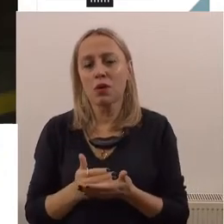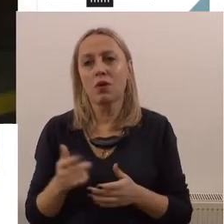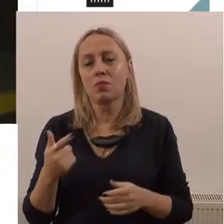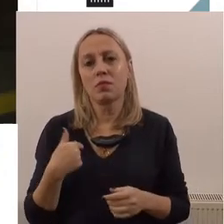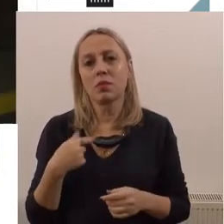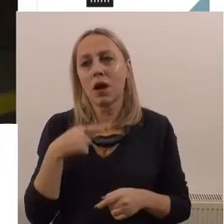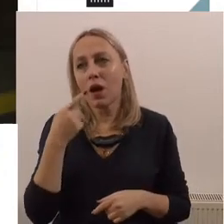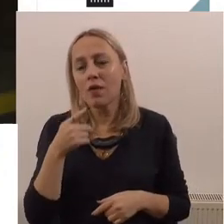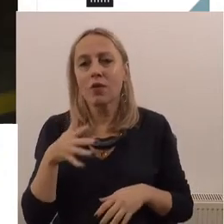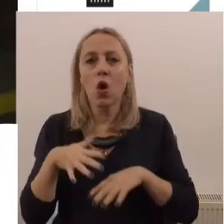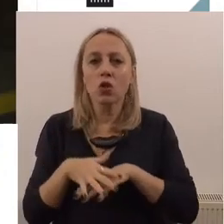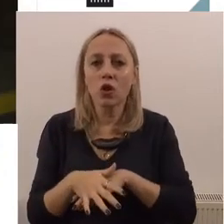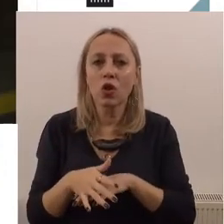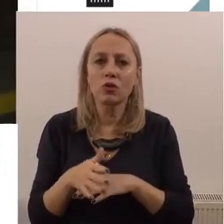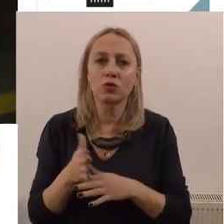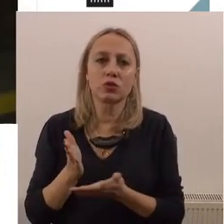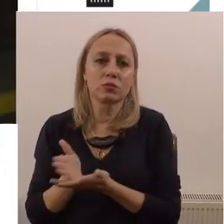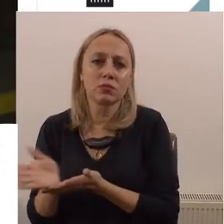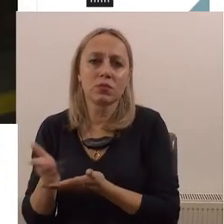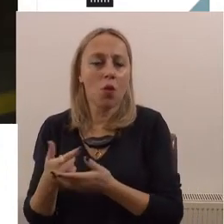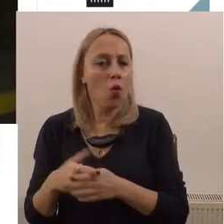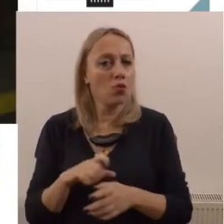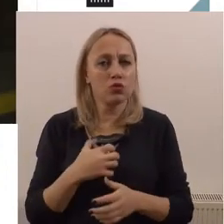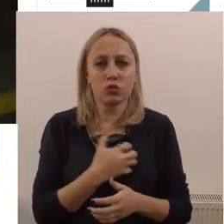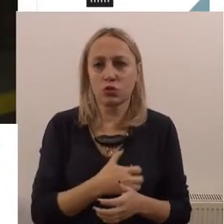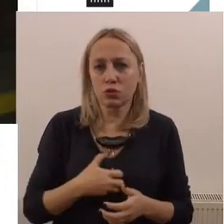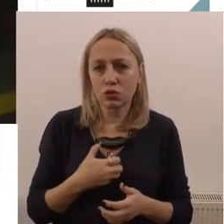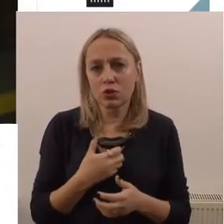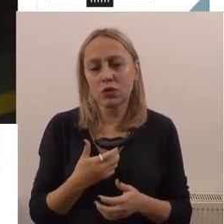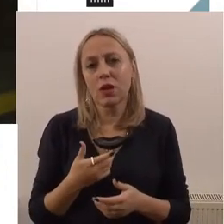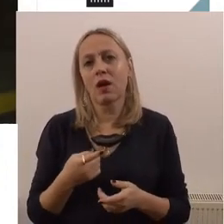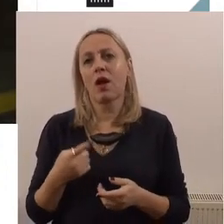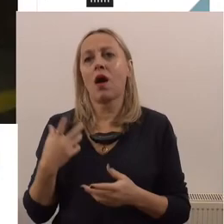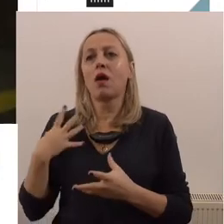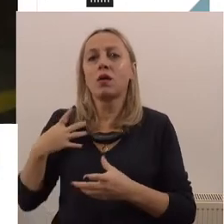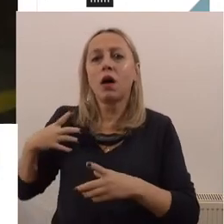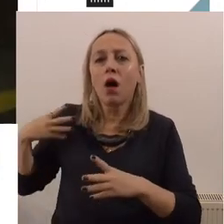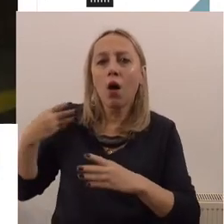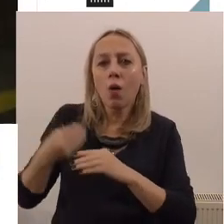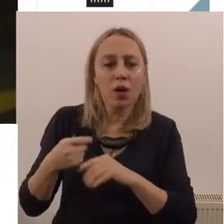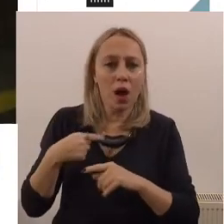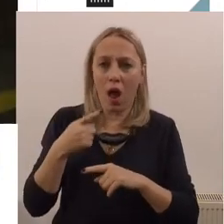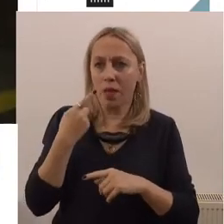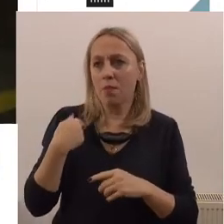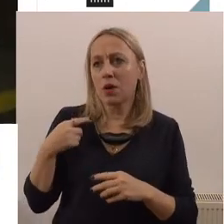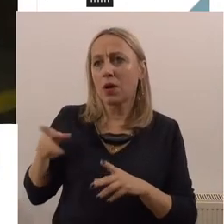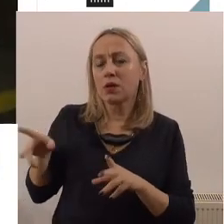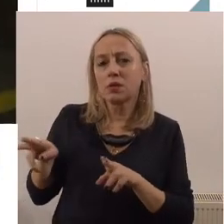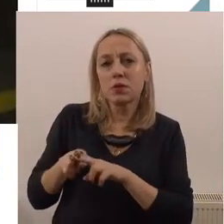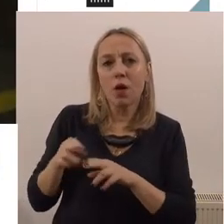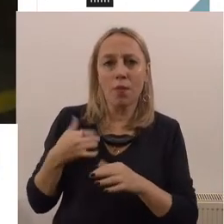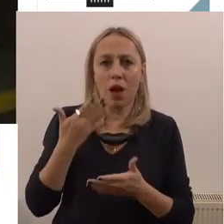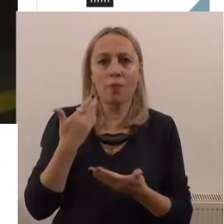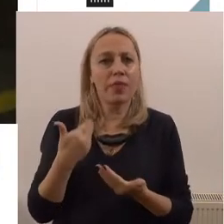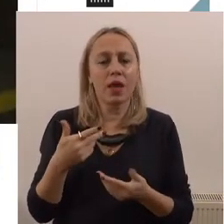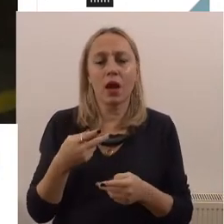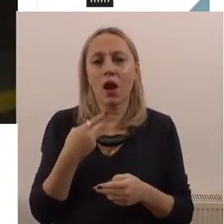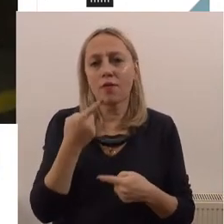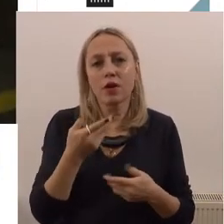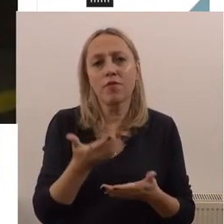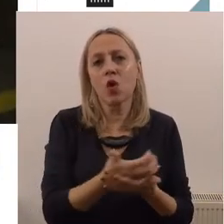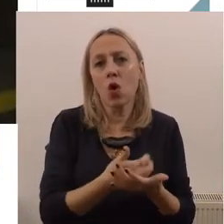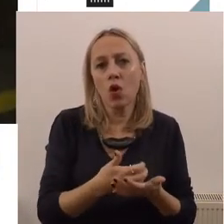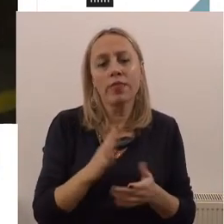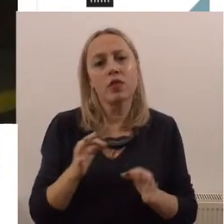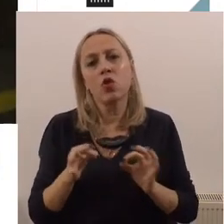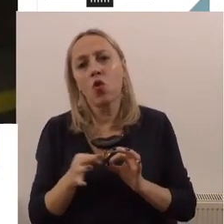session, inclusive aspect of forming institutional programs. I think we talked about representation, which is a very important inclusive